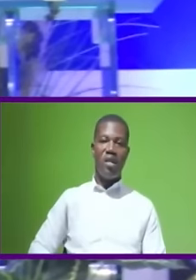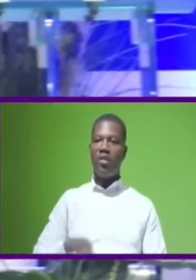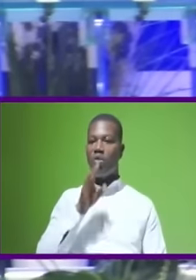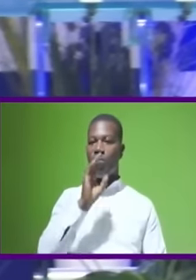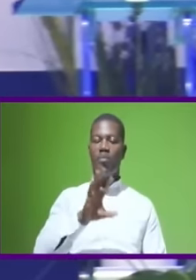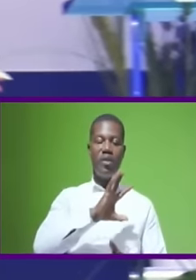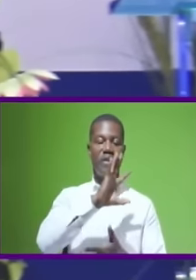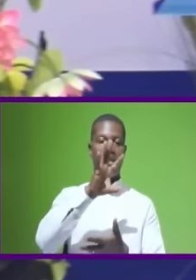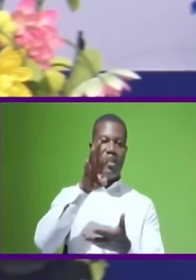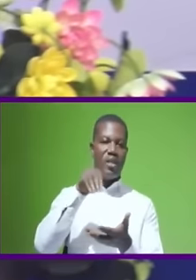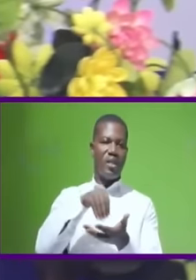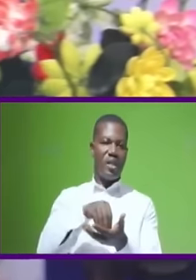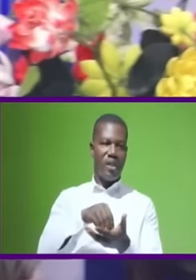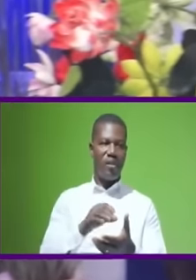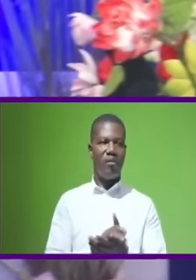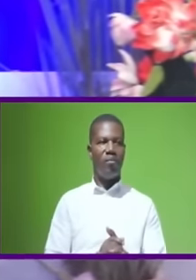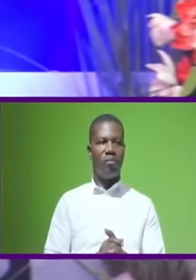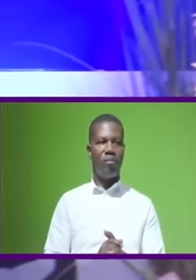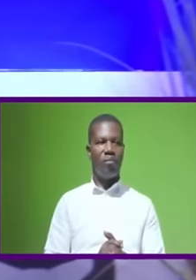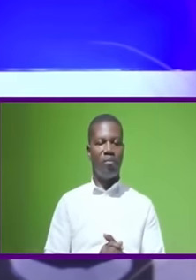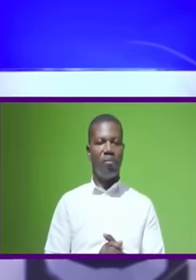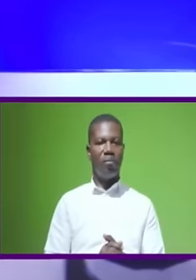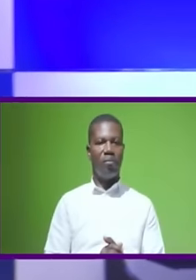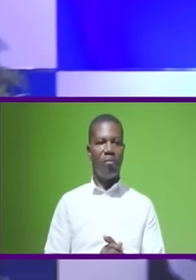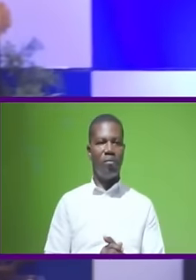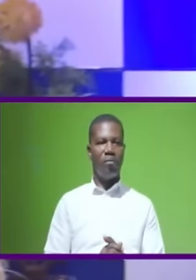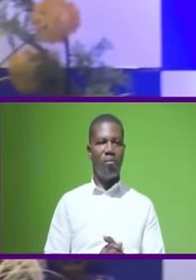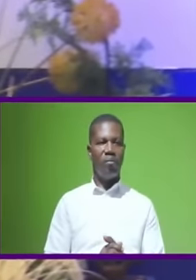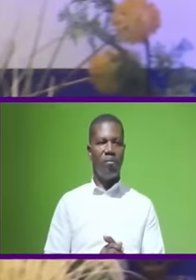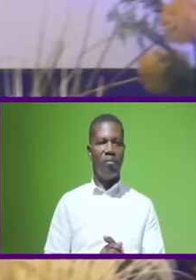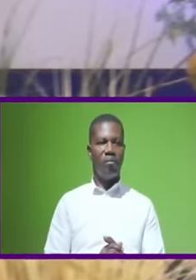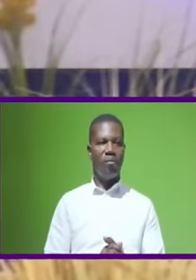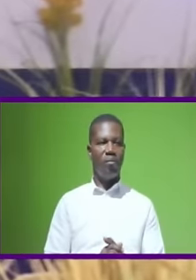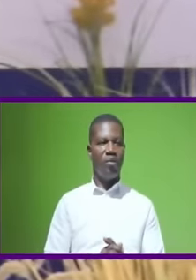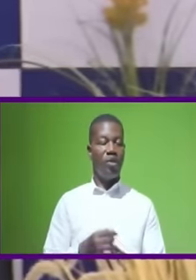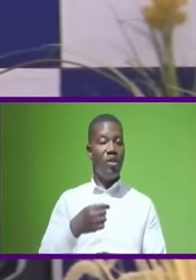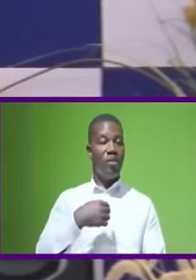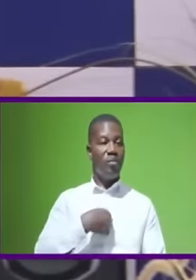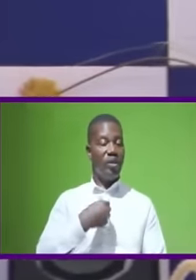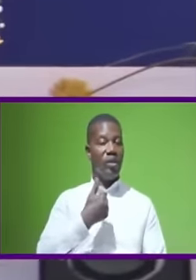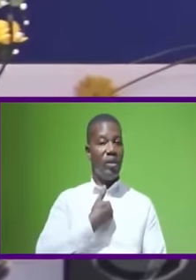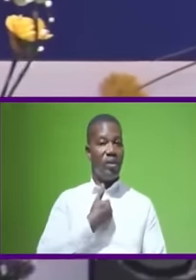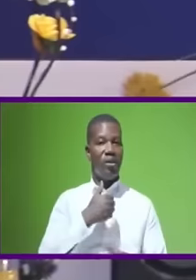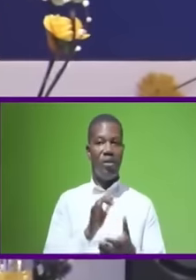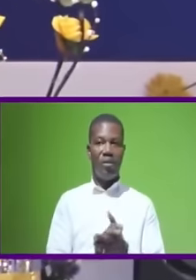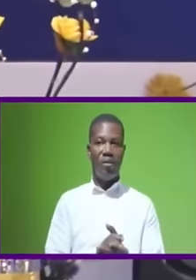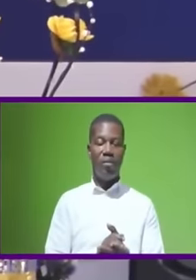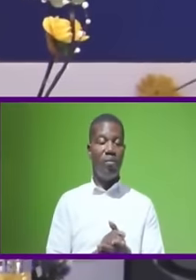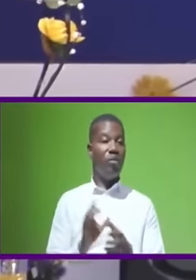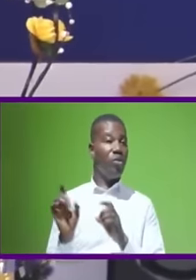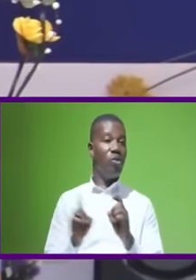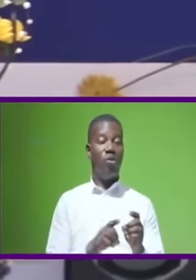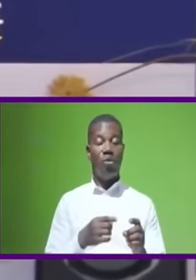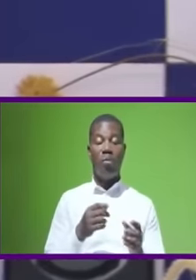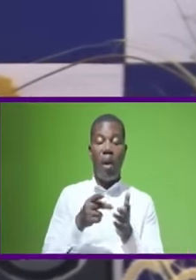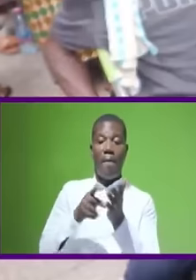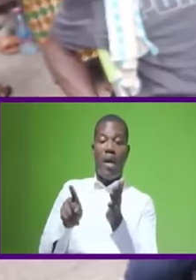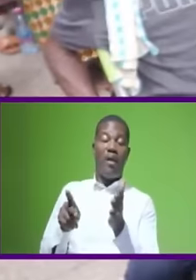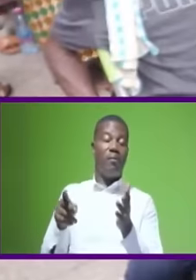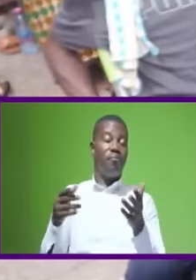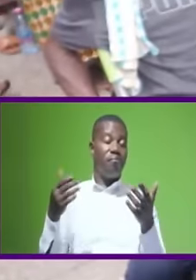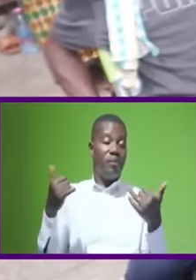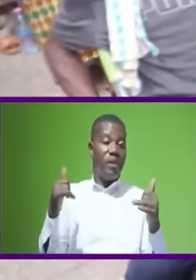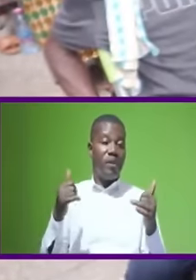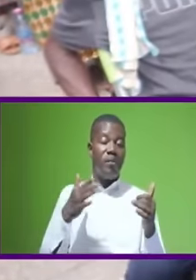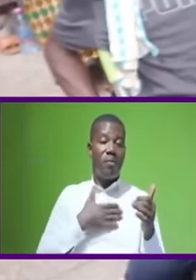So that Christ will be the center of all our undertakings. All right. So I Adam, I do